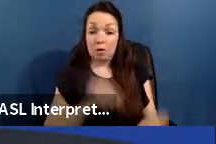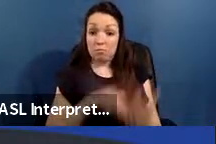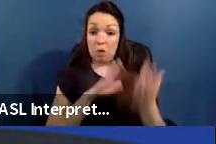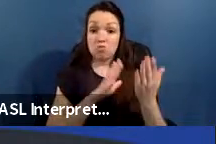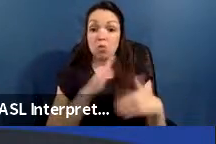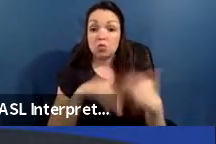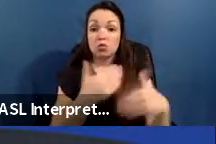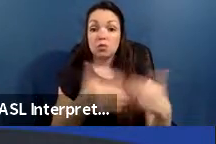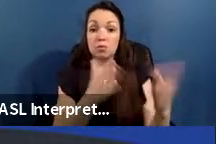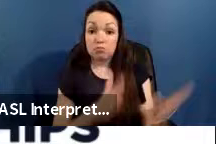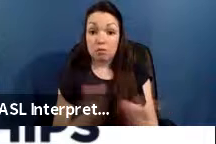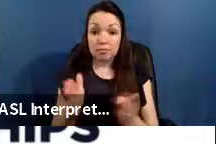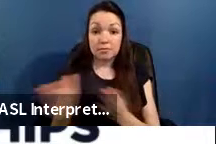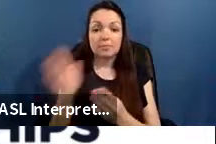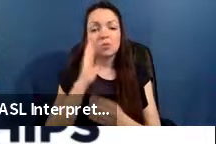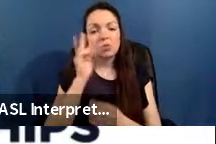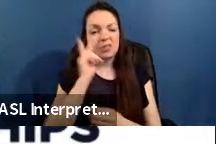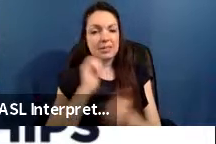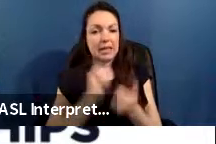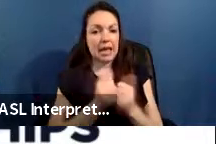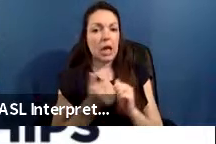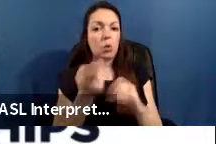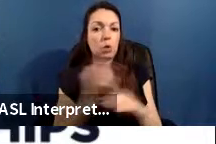see how some of this unfolds along the way.